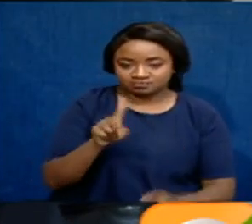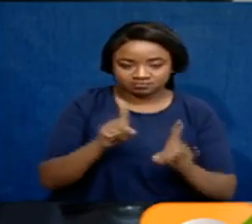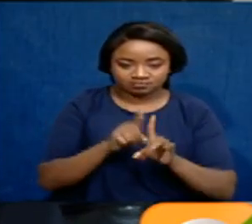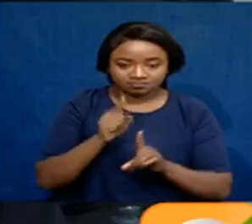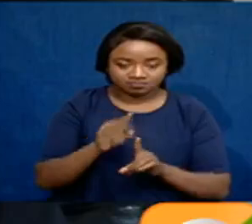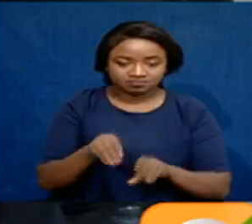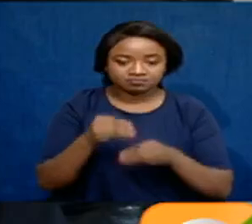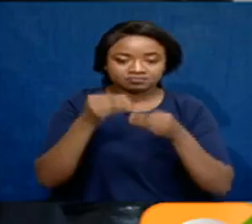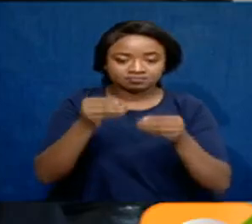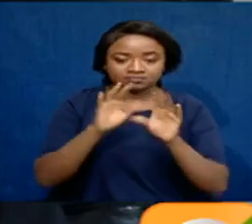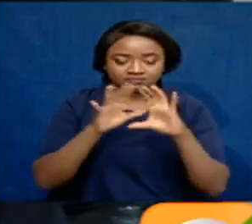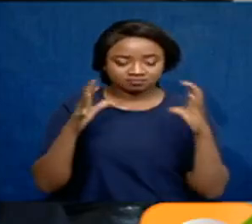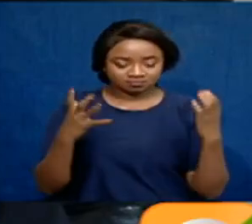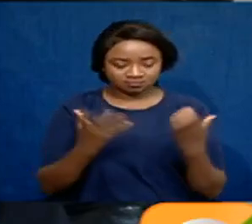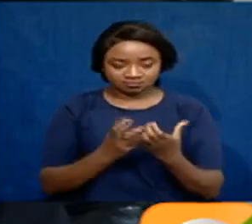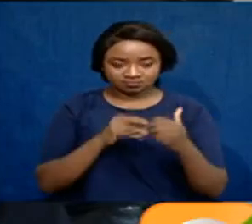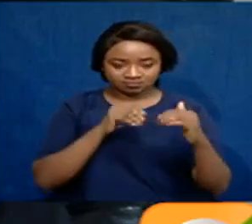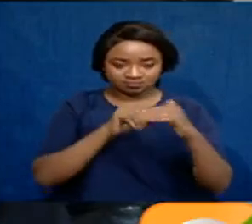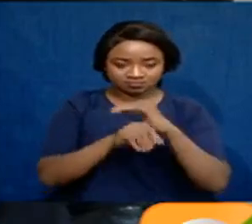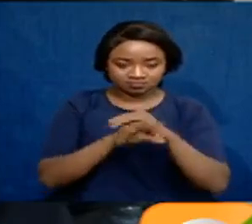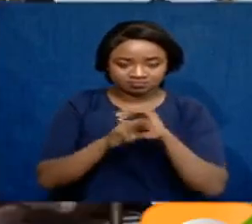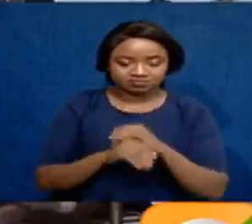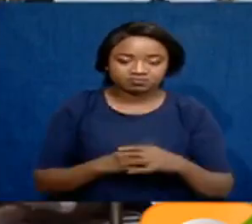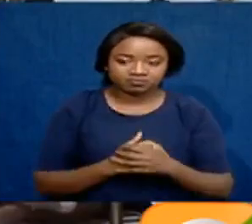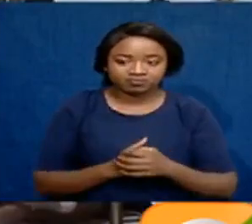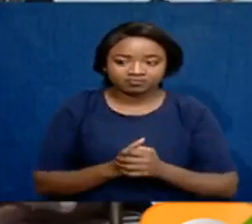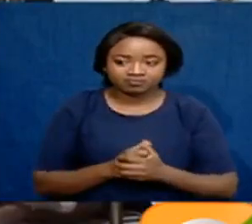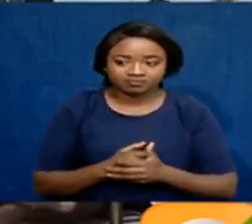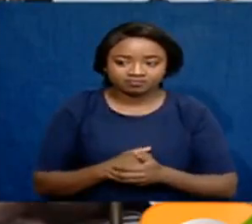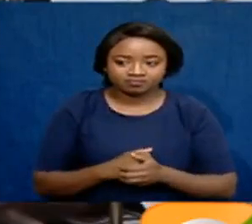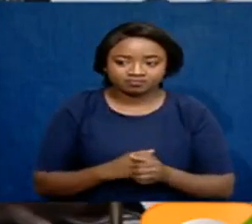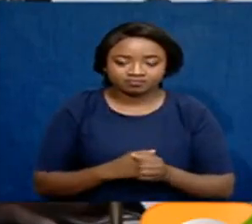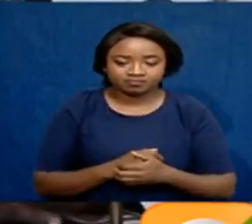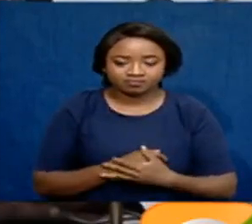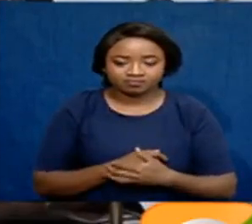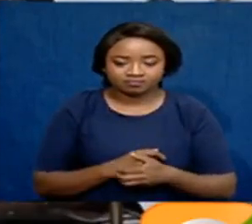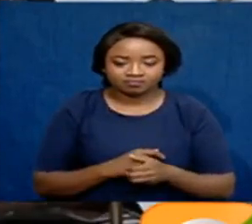global investors access with robust IP protection. We're obviously trying our best